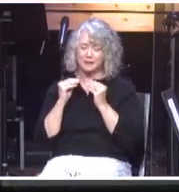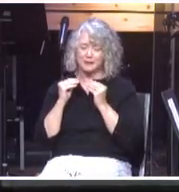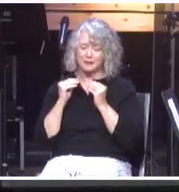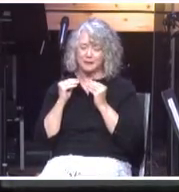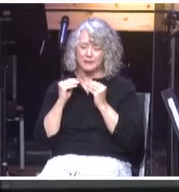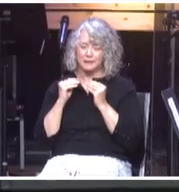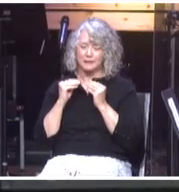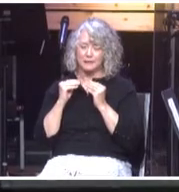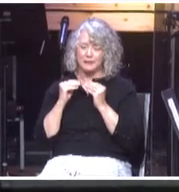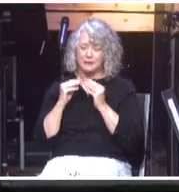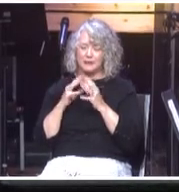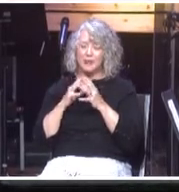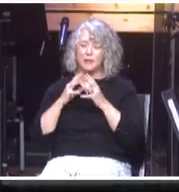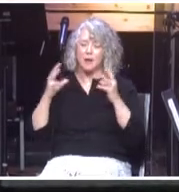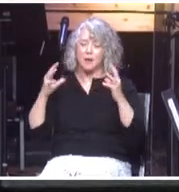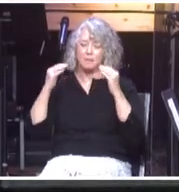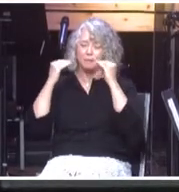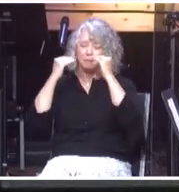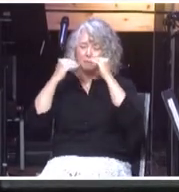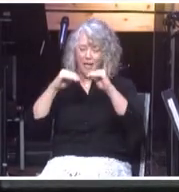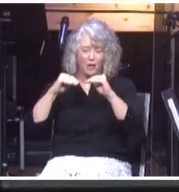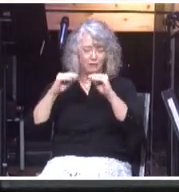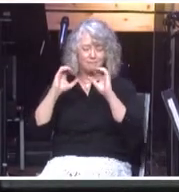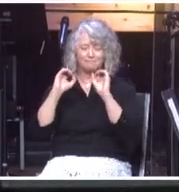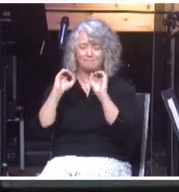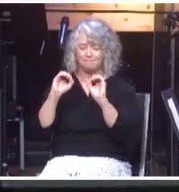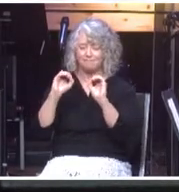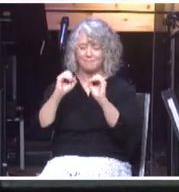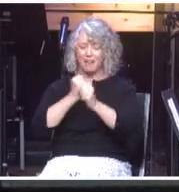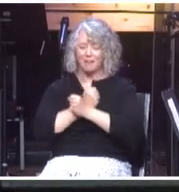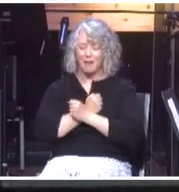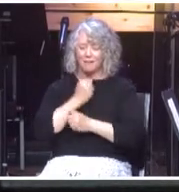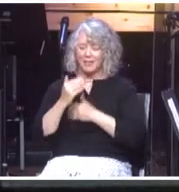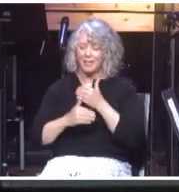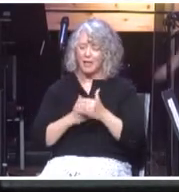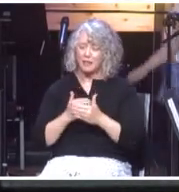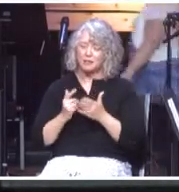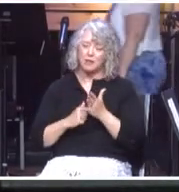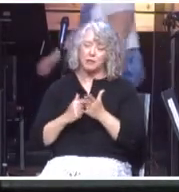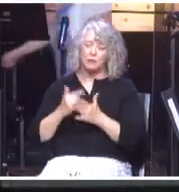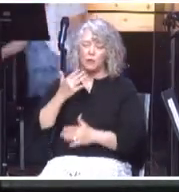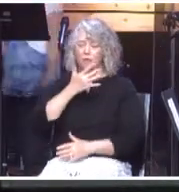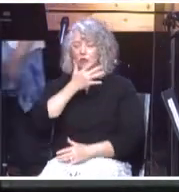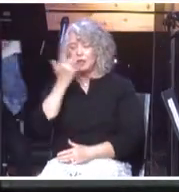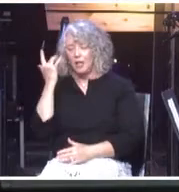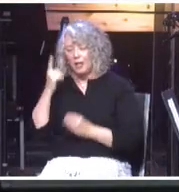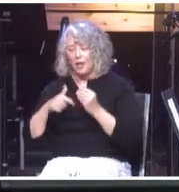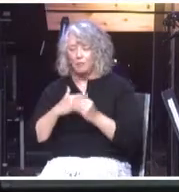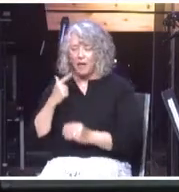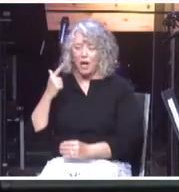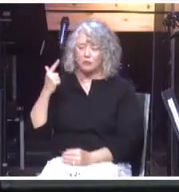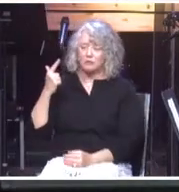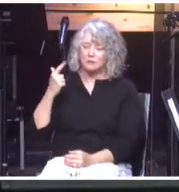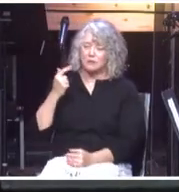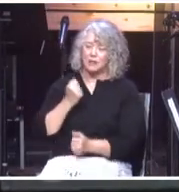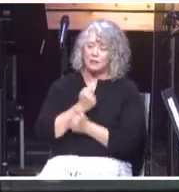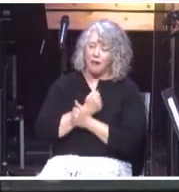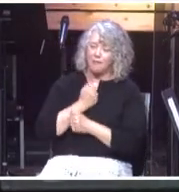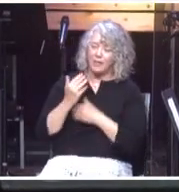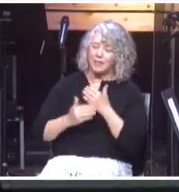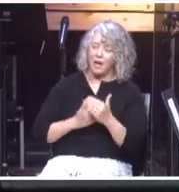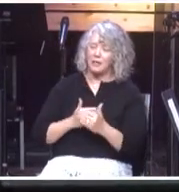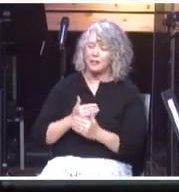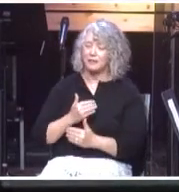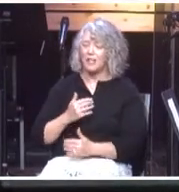the boundless loving kindness You have directed in our direction. Lord, sometimes we lose sight of that. Sometimes we complain. Sometimes we